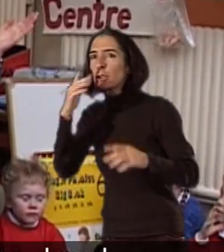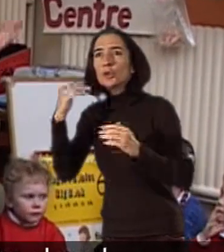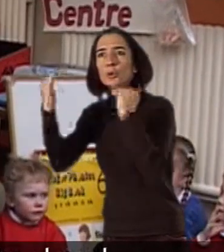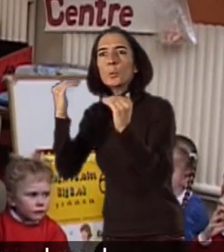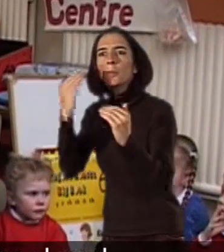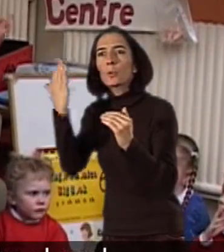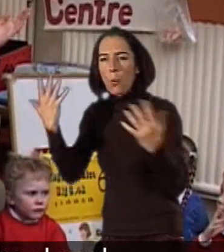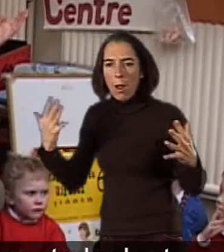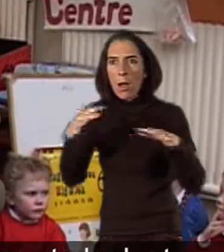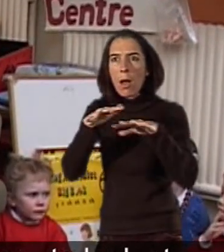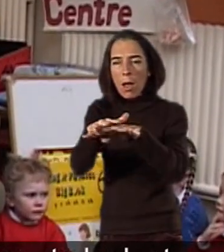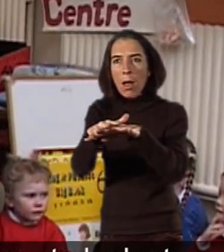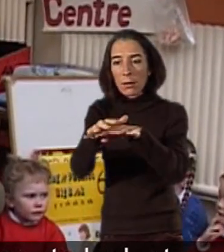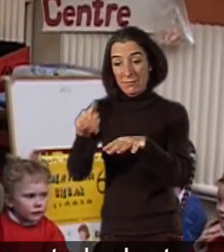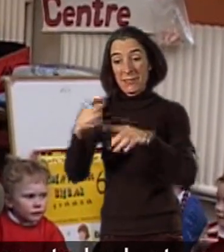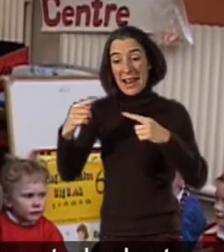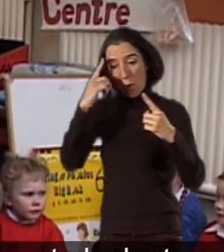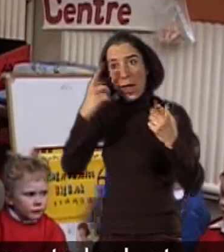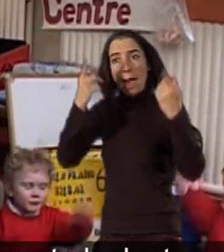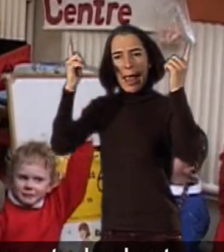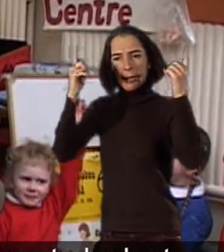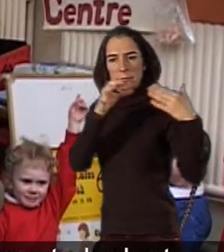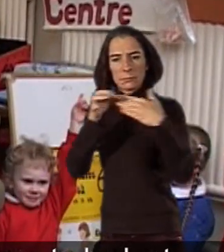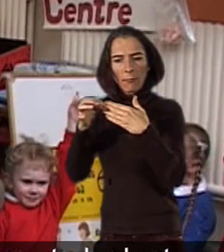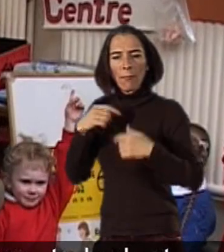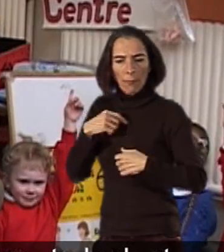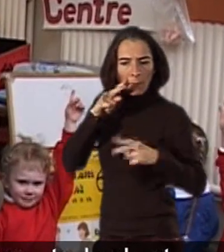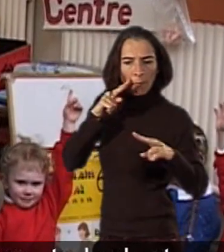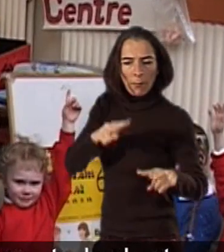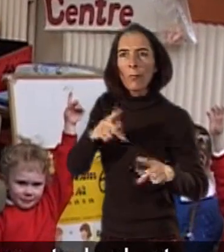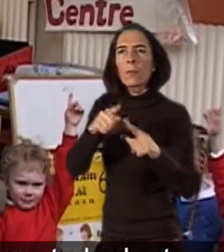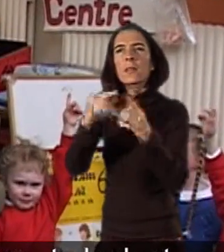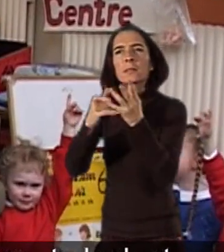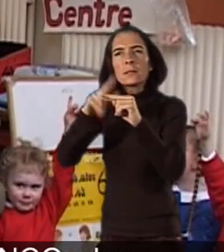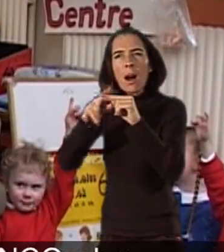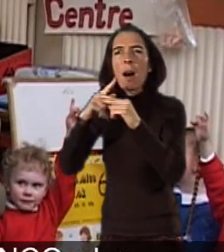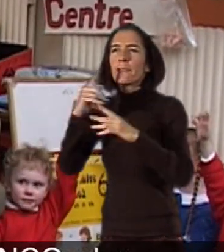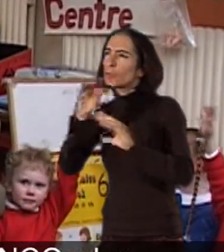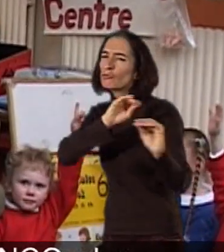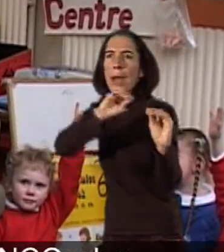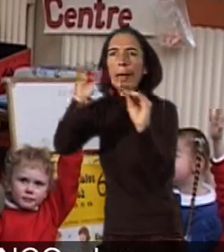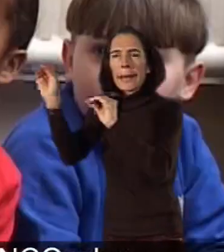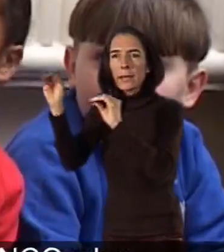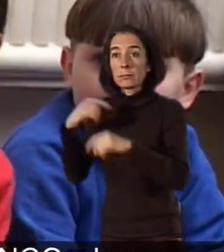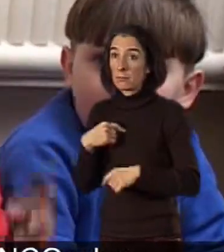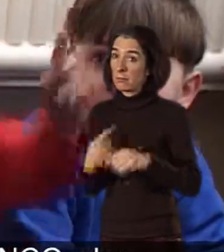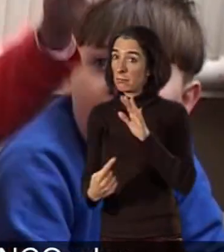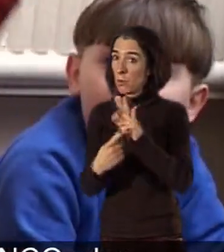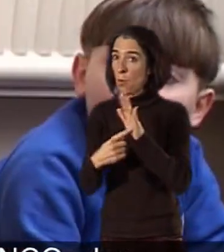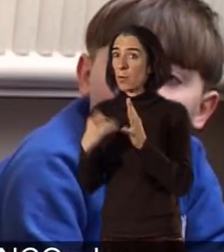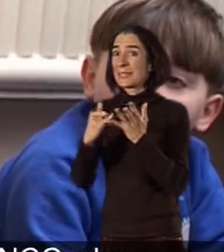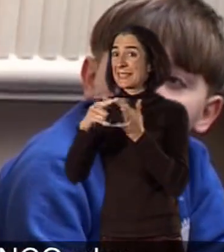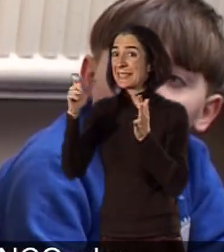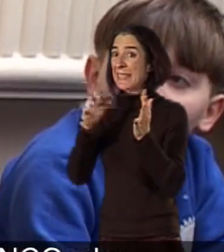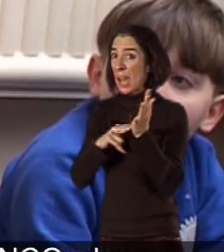the present primary allowed head teacher Jan Millington to look at staffing and training. It was important that we had a